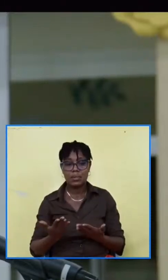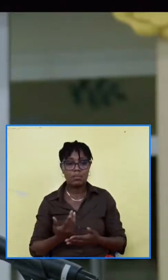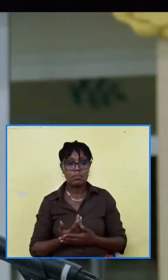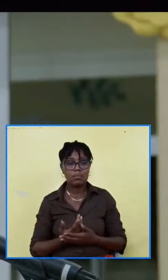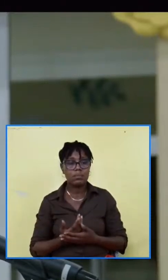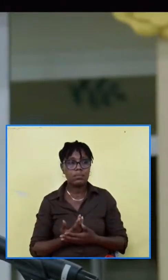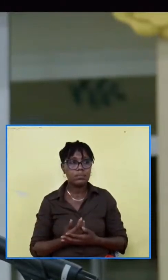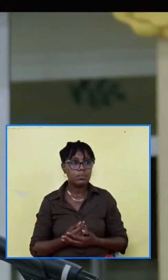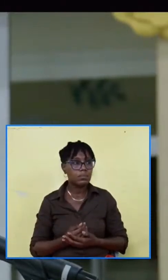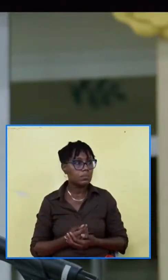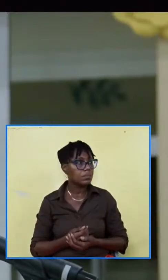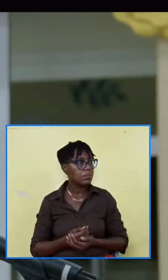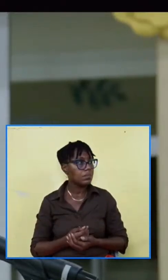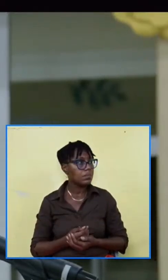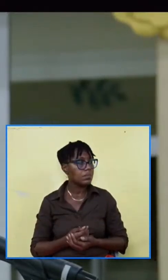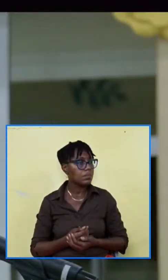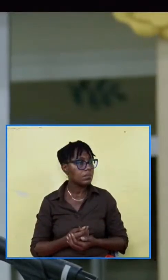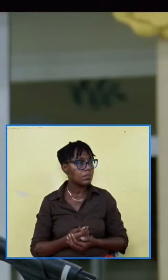it.